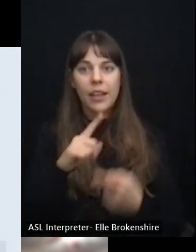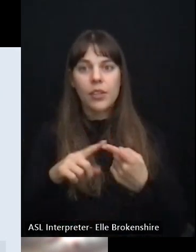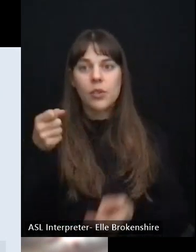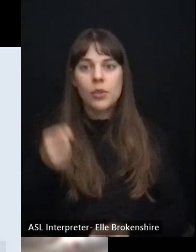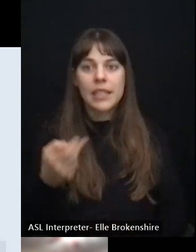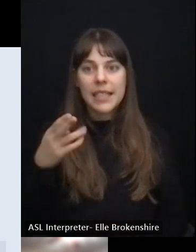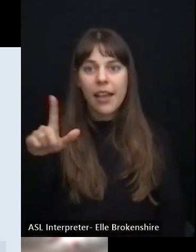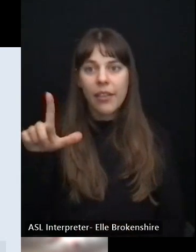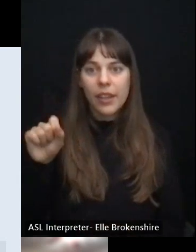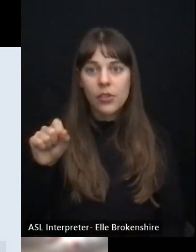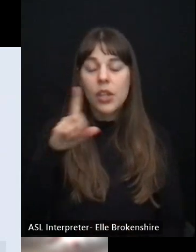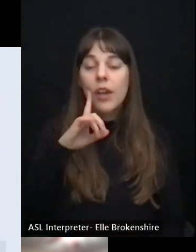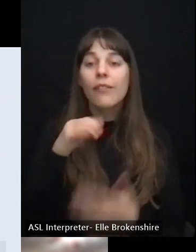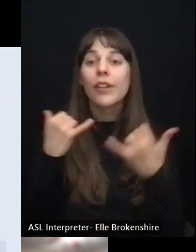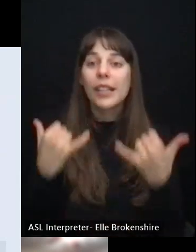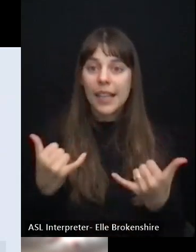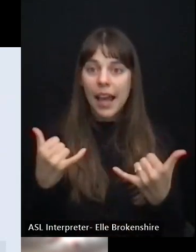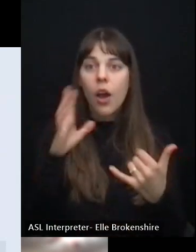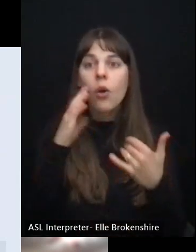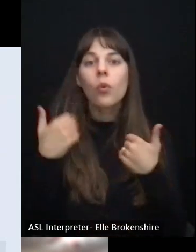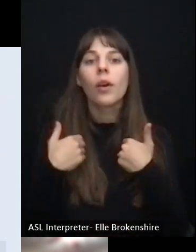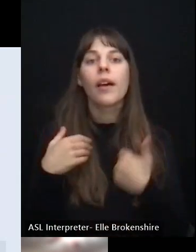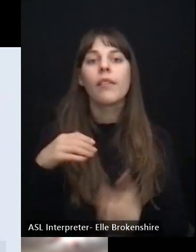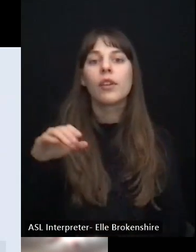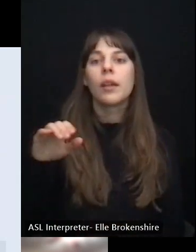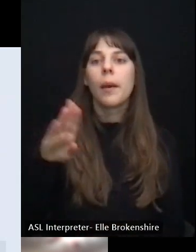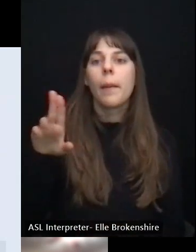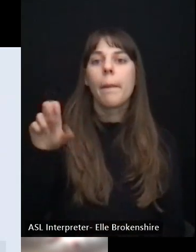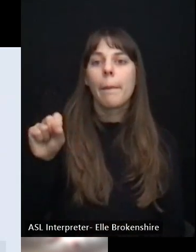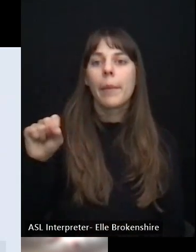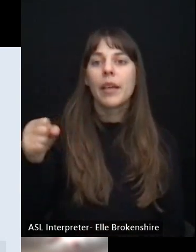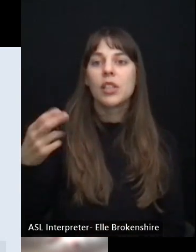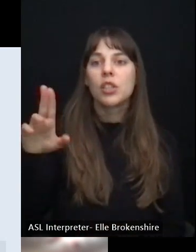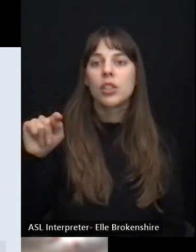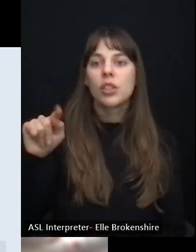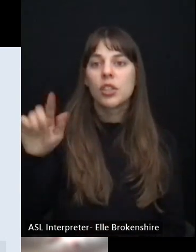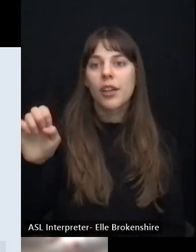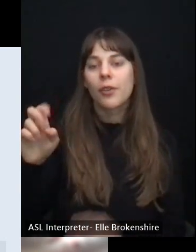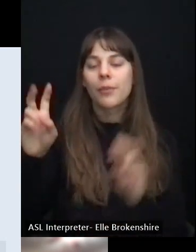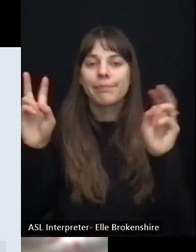a bus shuttle or rail bridge, as it's known, a bus bridge,